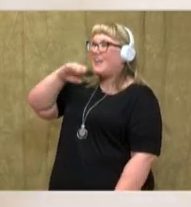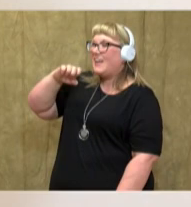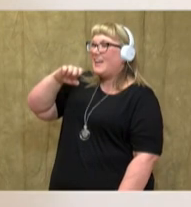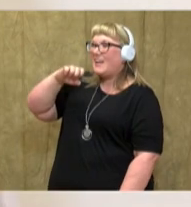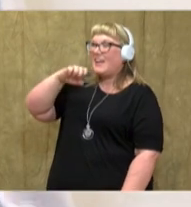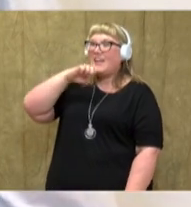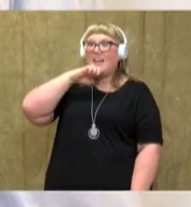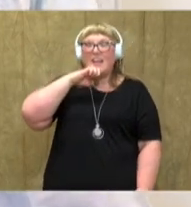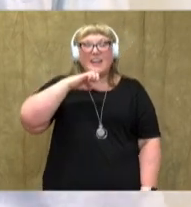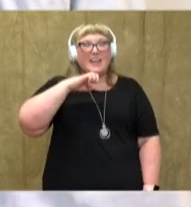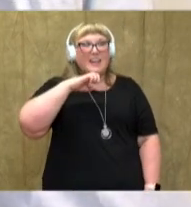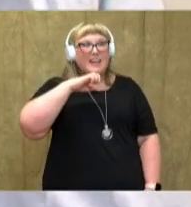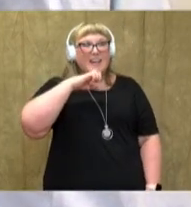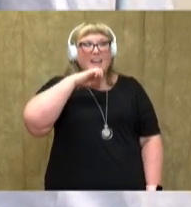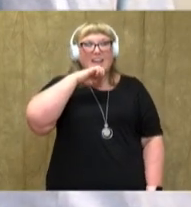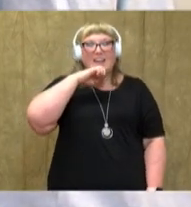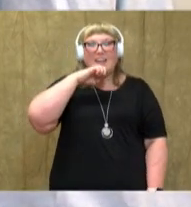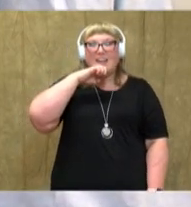When.